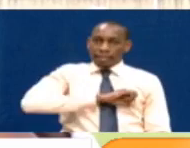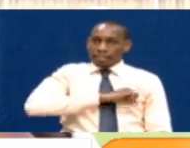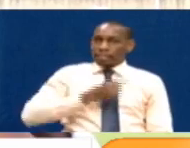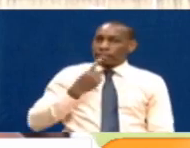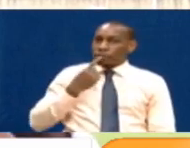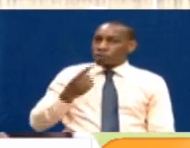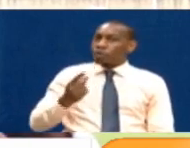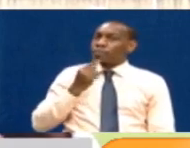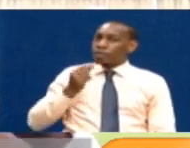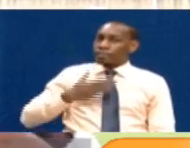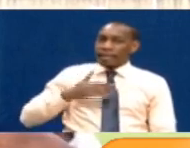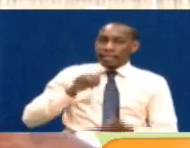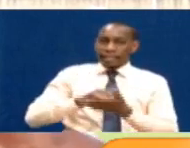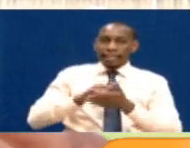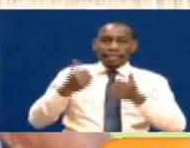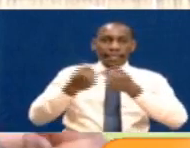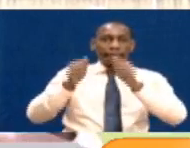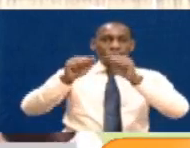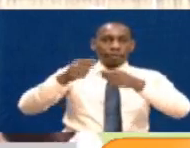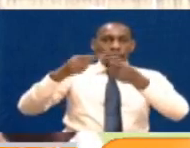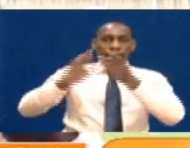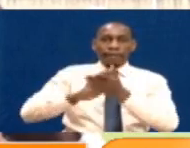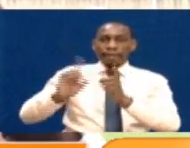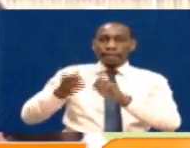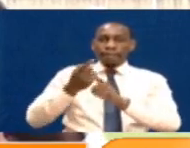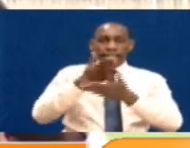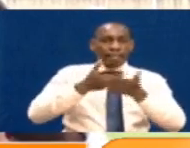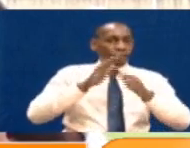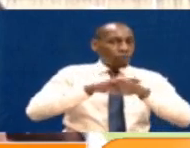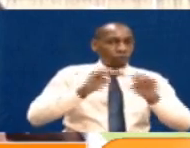boys, this game is ours. The first half was not